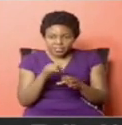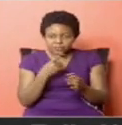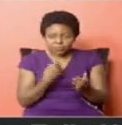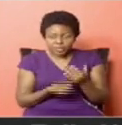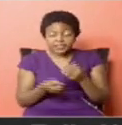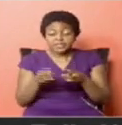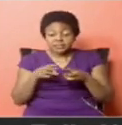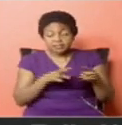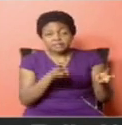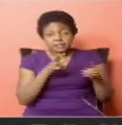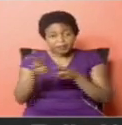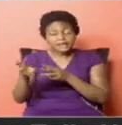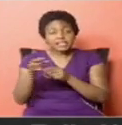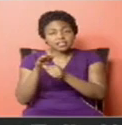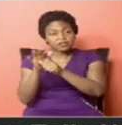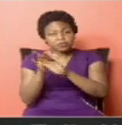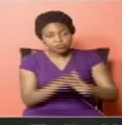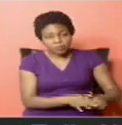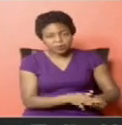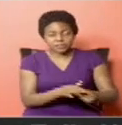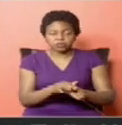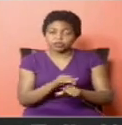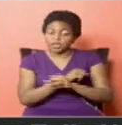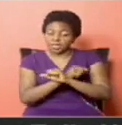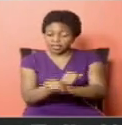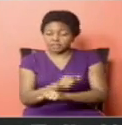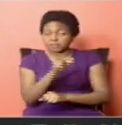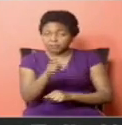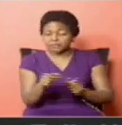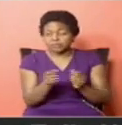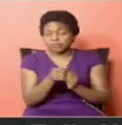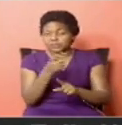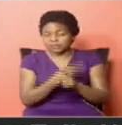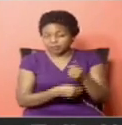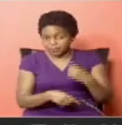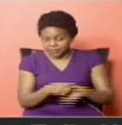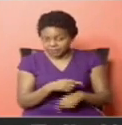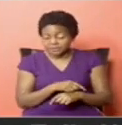systematic discrimination against them, which is